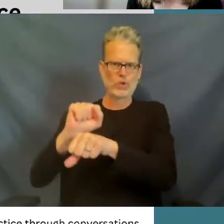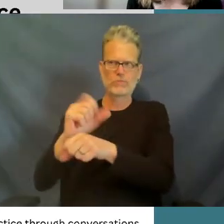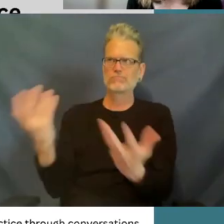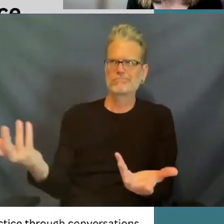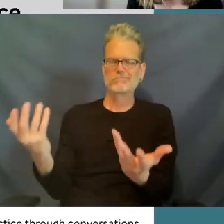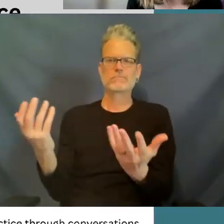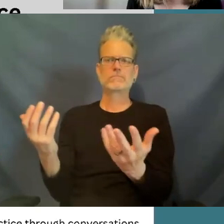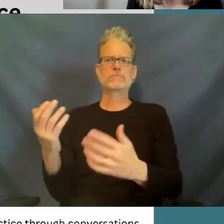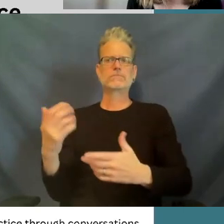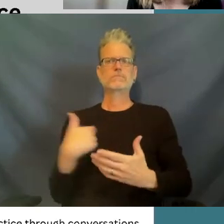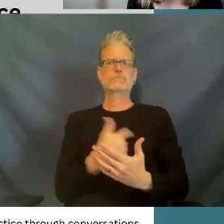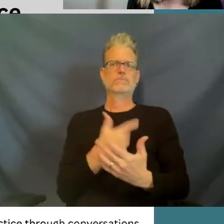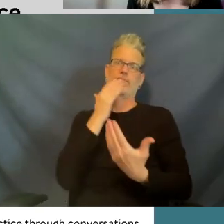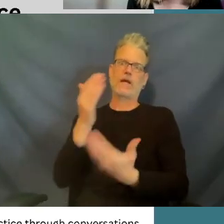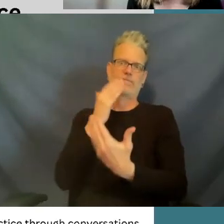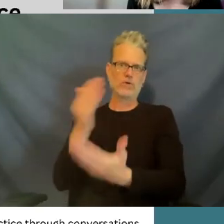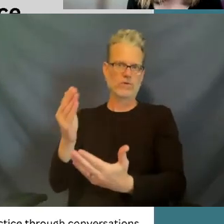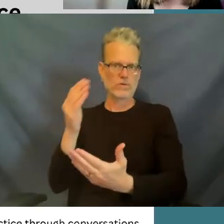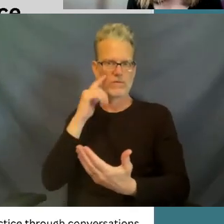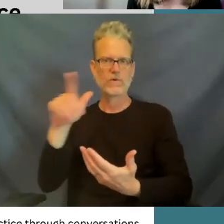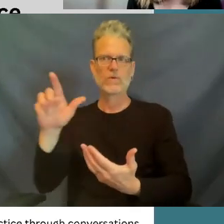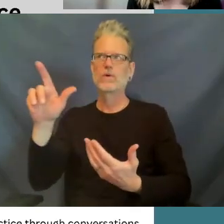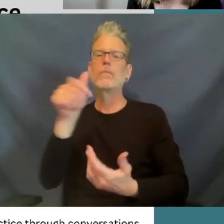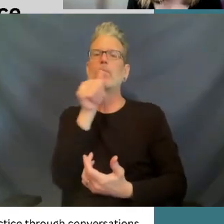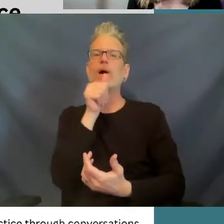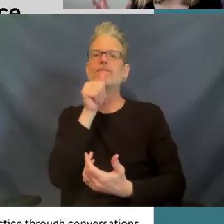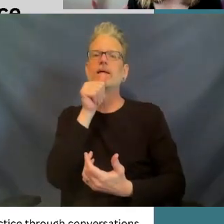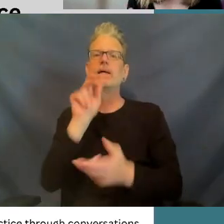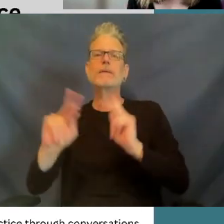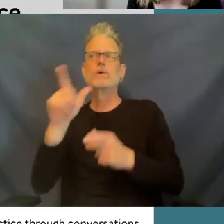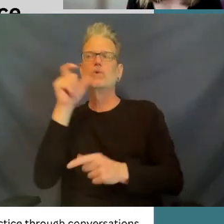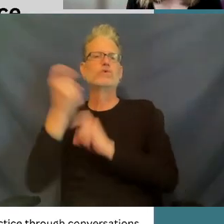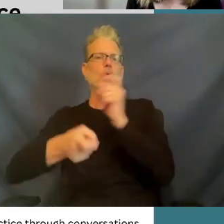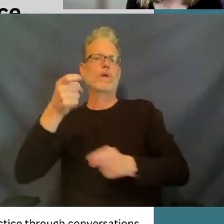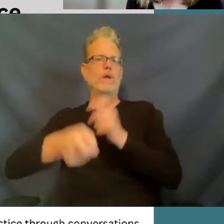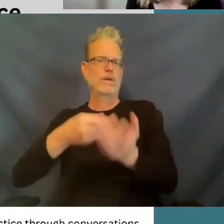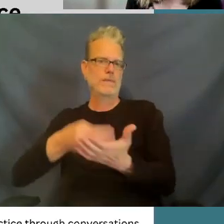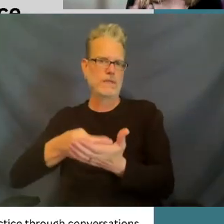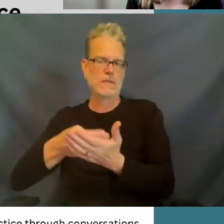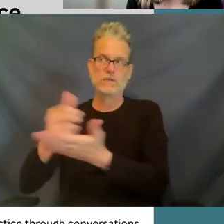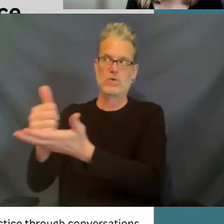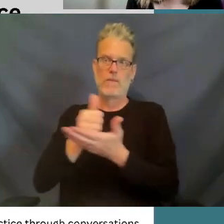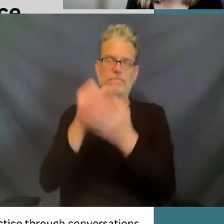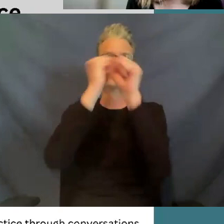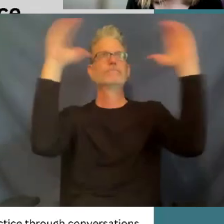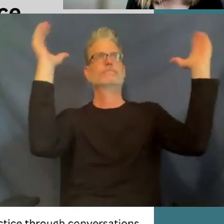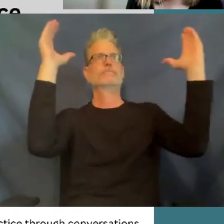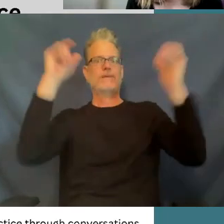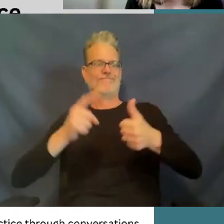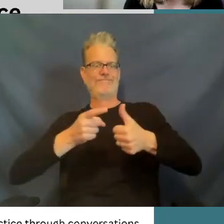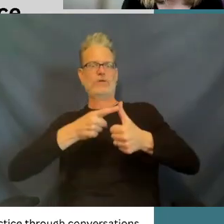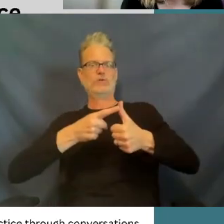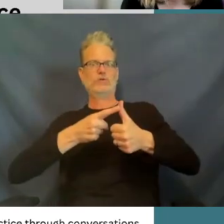So we're really grateful for generous private donors who helped us kind of make this vision of an initial session a